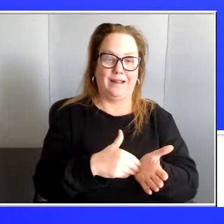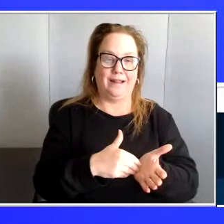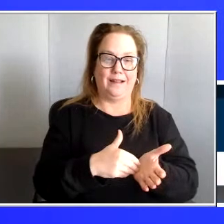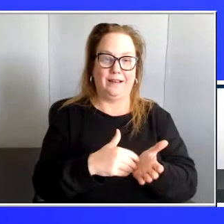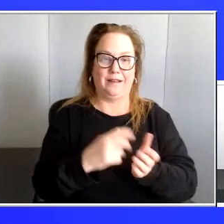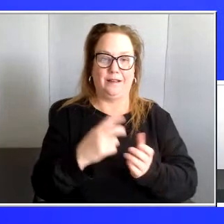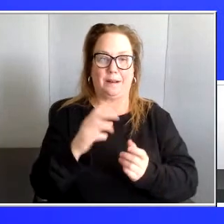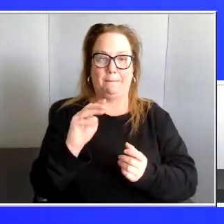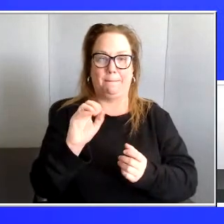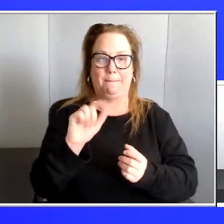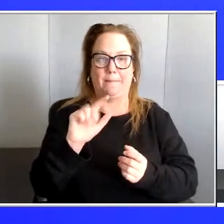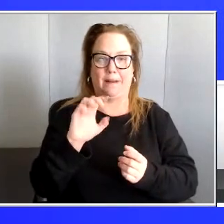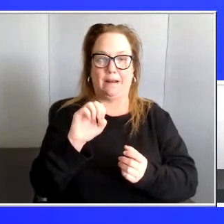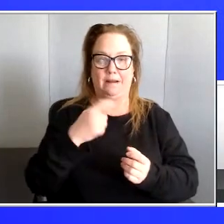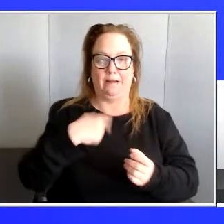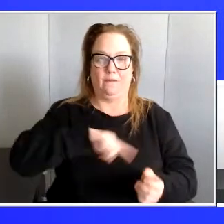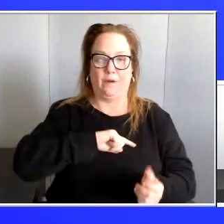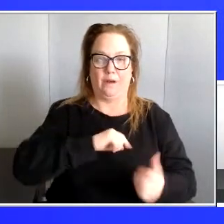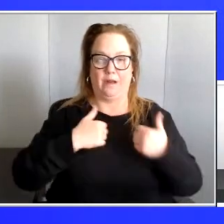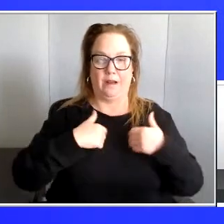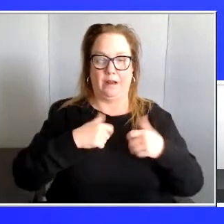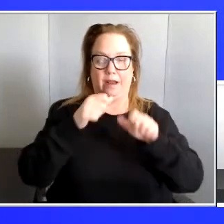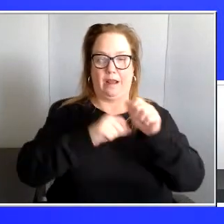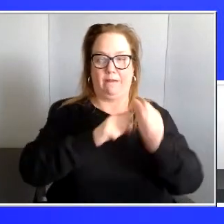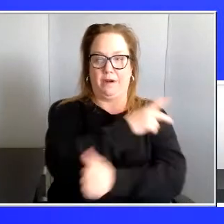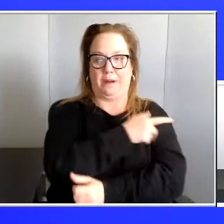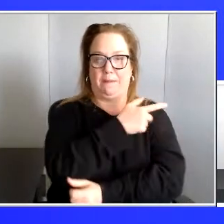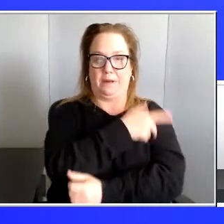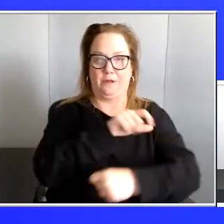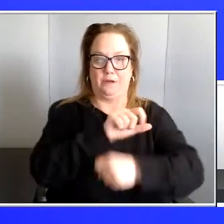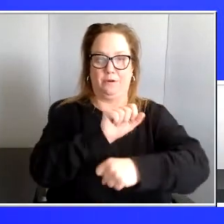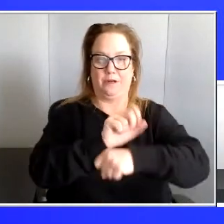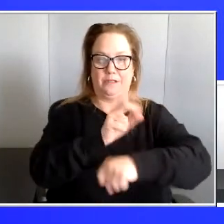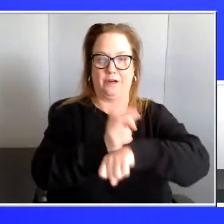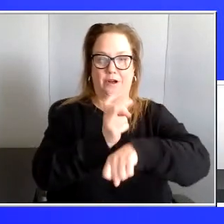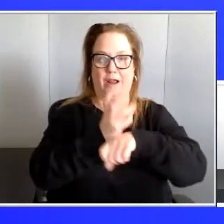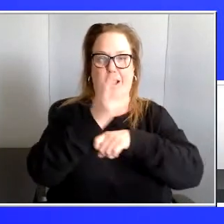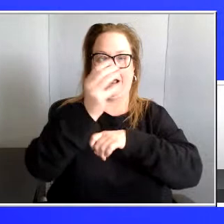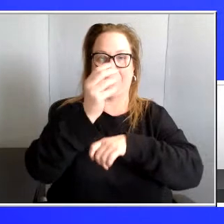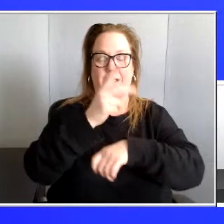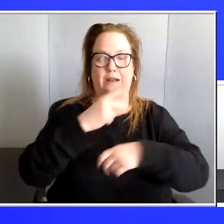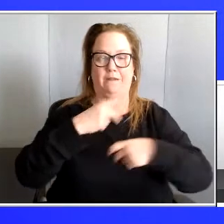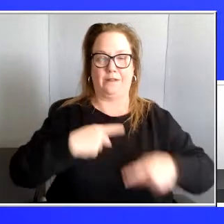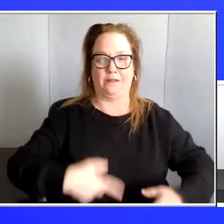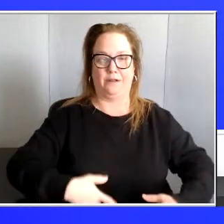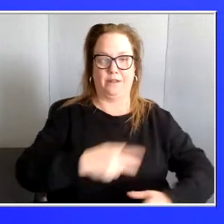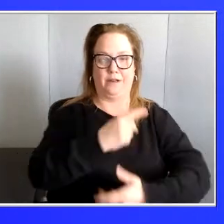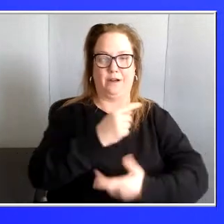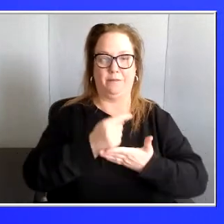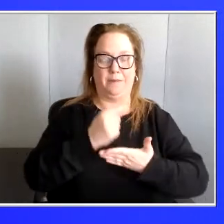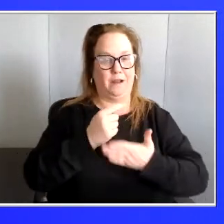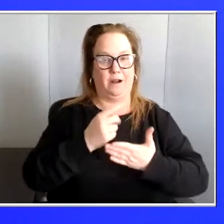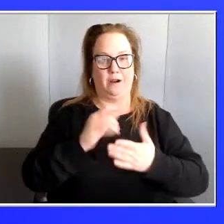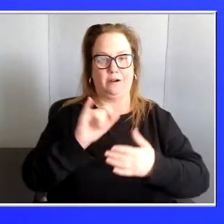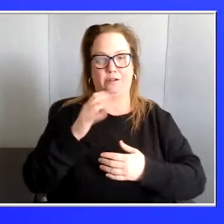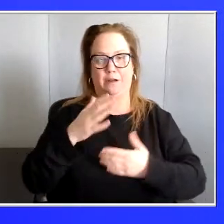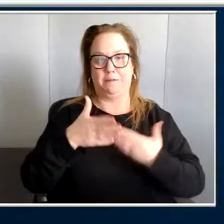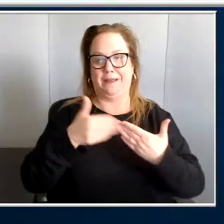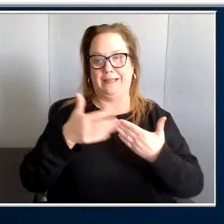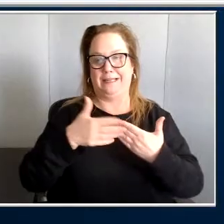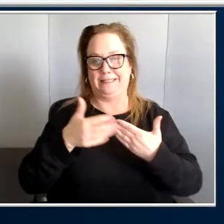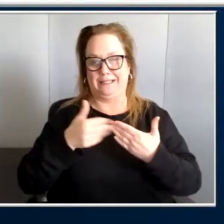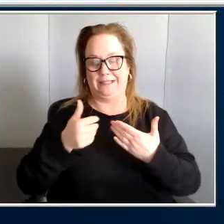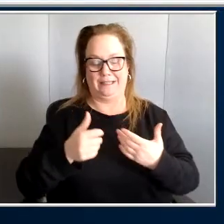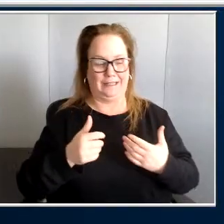Maggie, if we could have every single patient work as hard as you did outside of physical therapy, our job would be much easier. Yes. But I